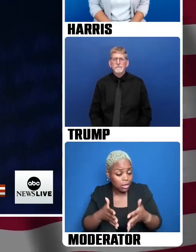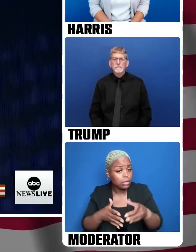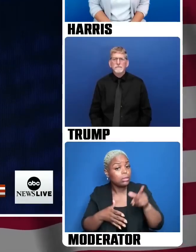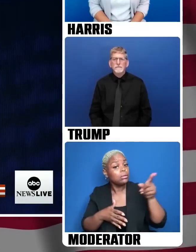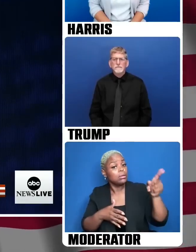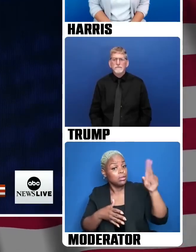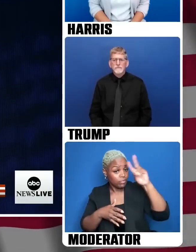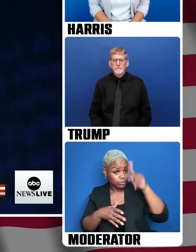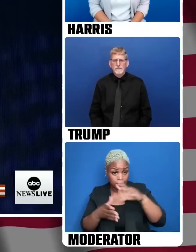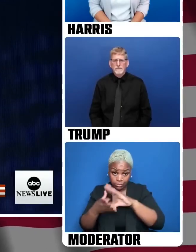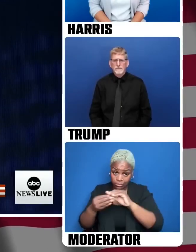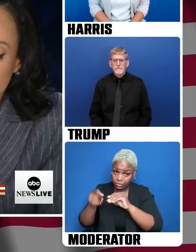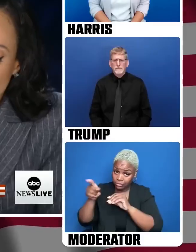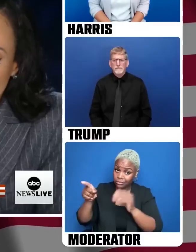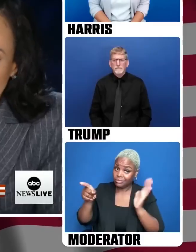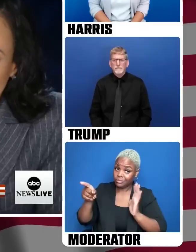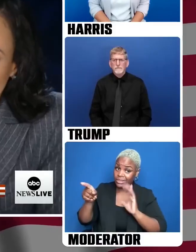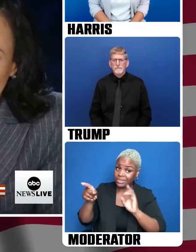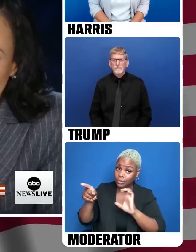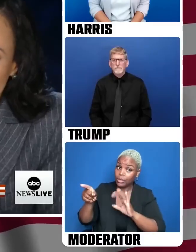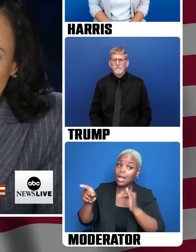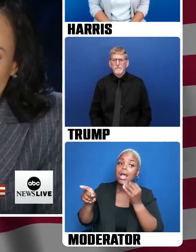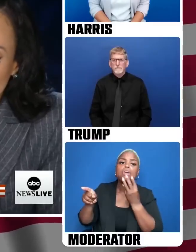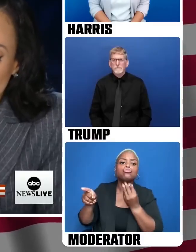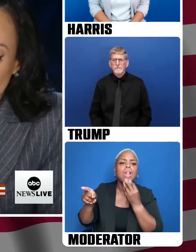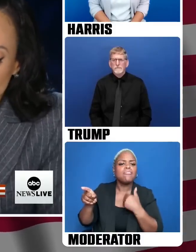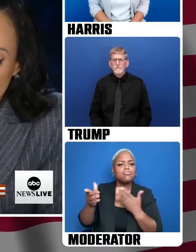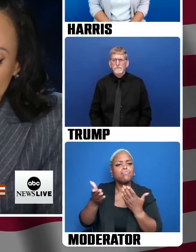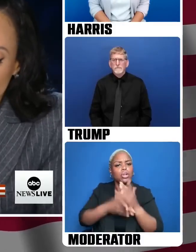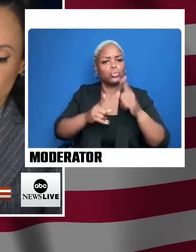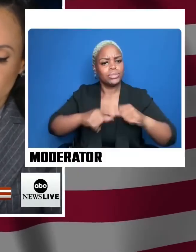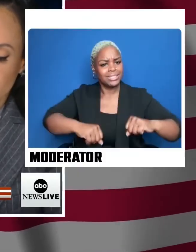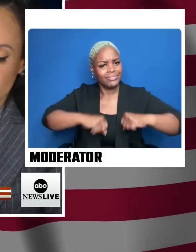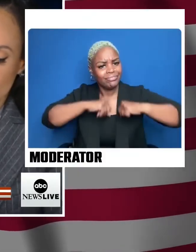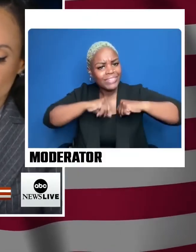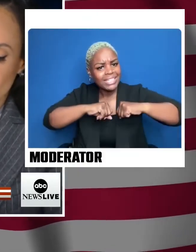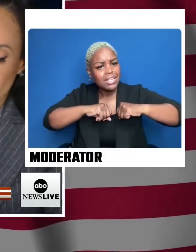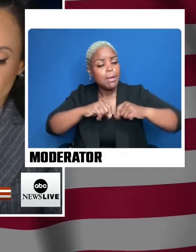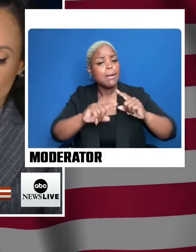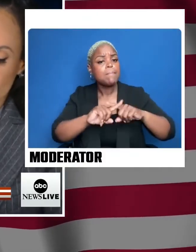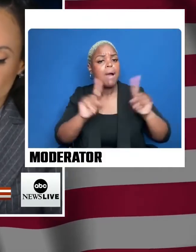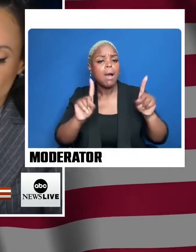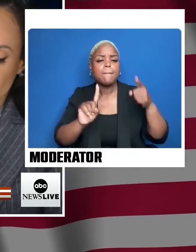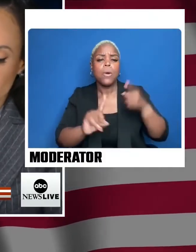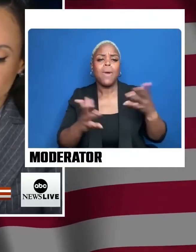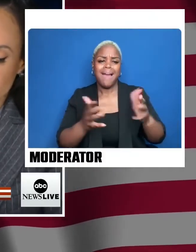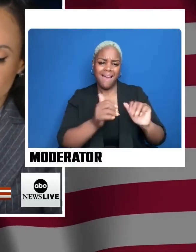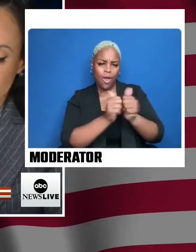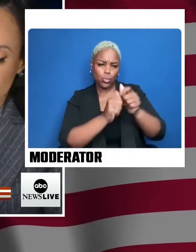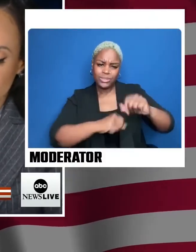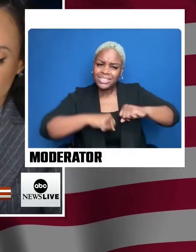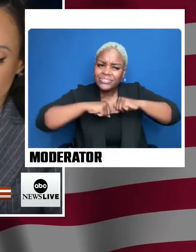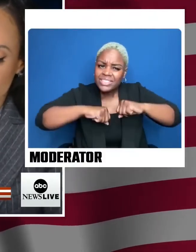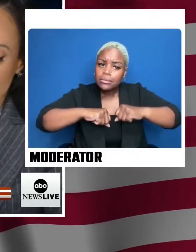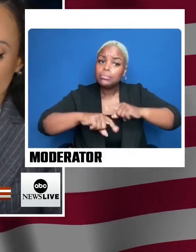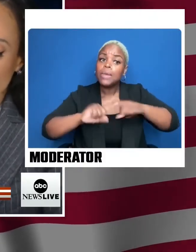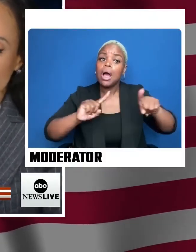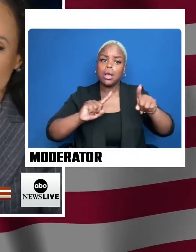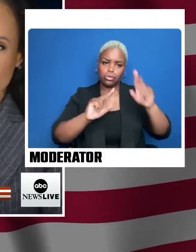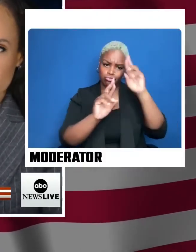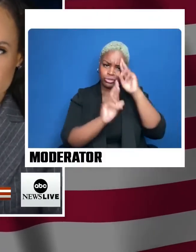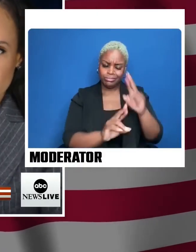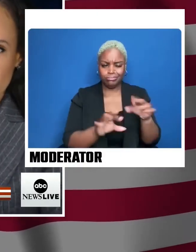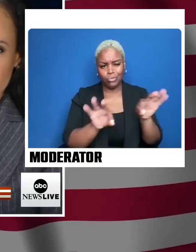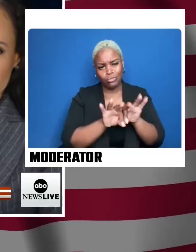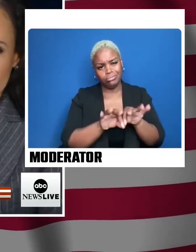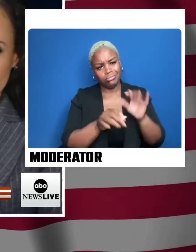quote, it matters how, saying international humanitarian law must be respected. Israel must do more to protect innocent civilians.